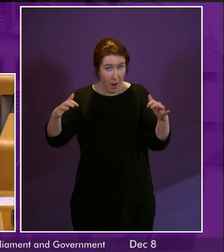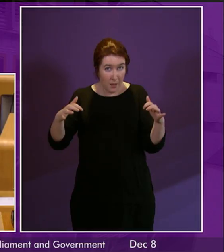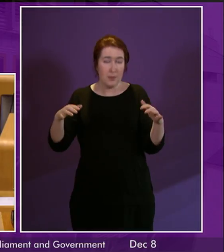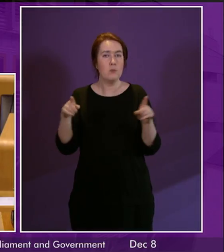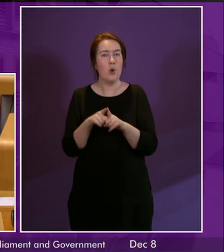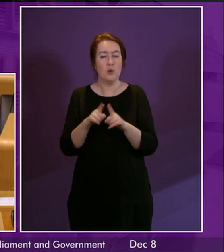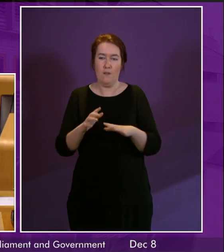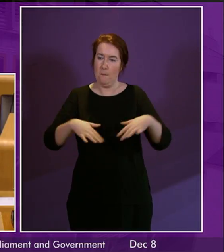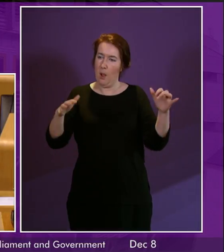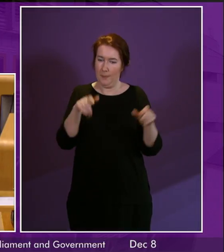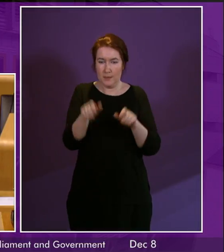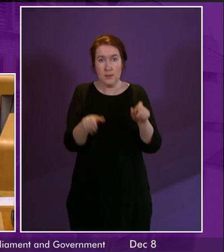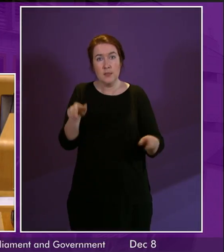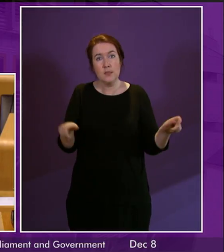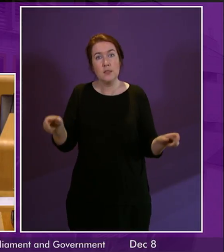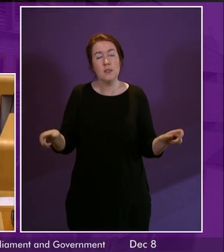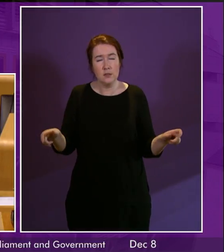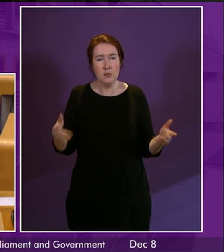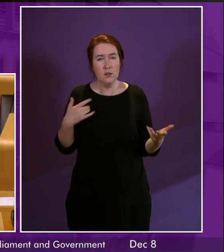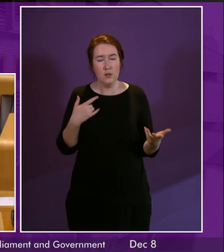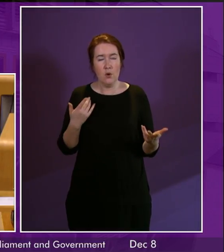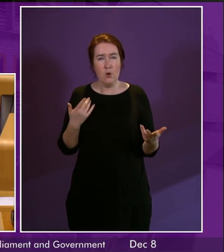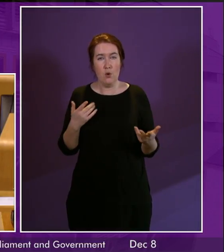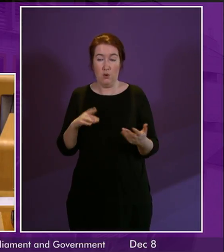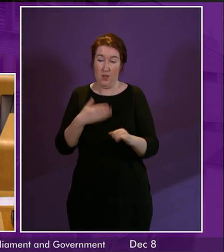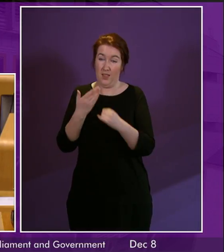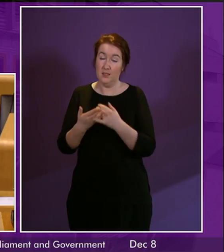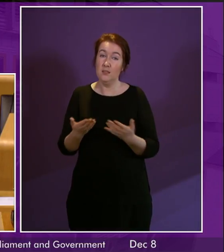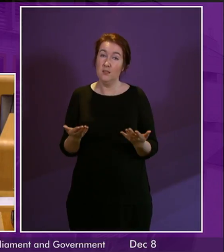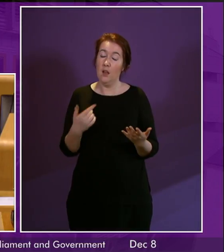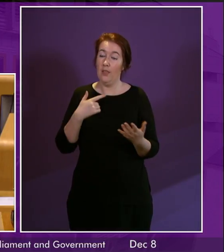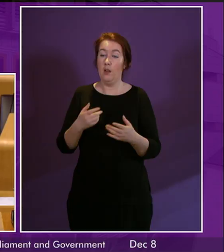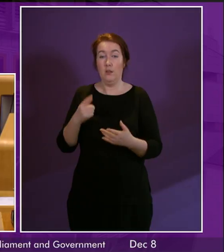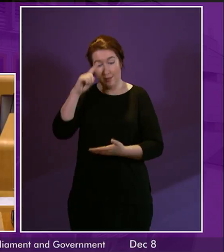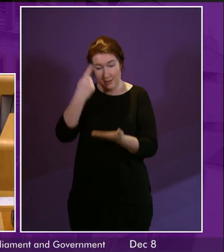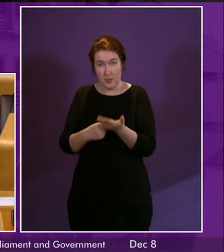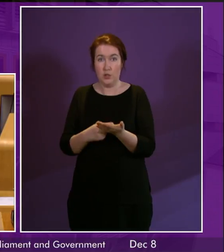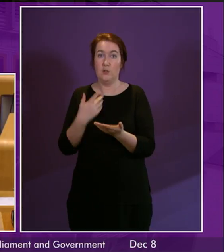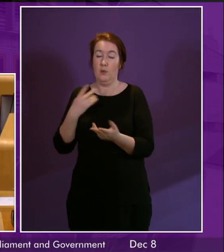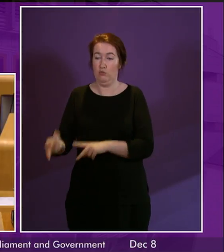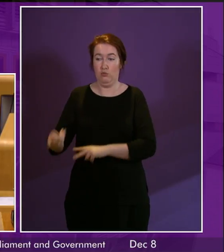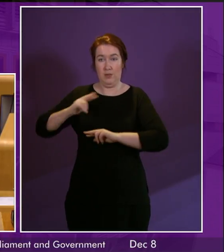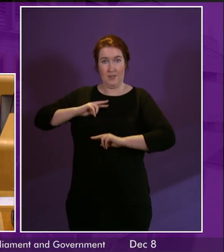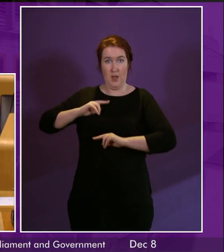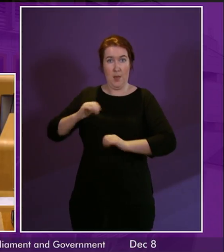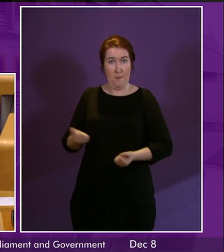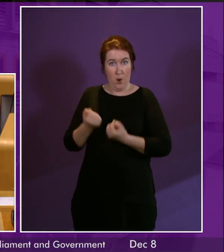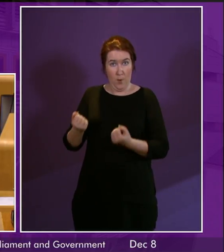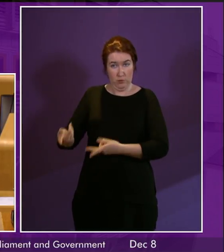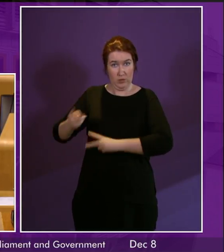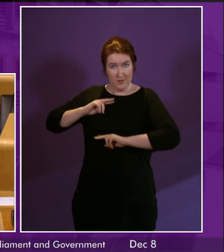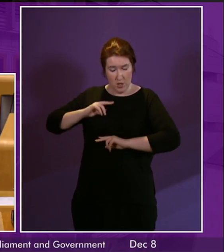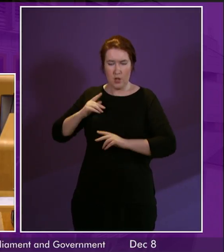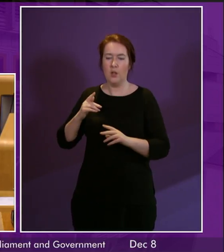for parliamentarians, because ultimately, the decisions that are taken in terms of the transfer of powers, it's not just